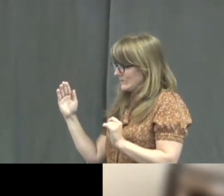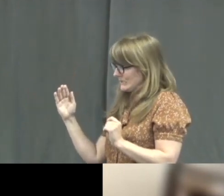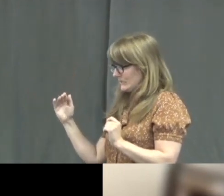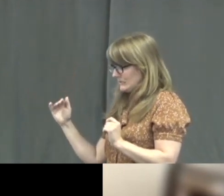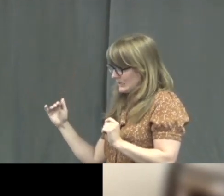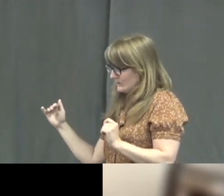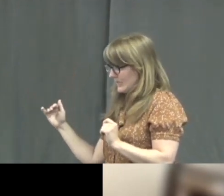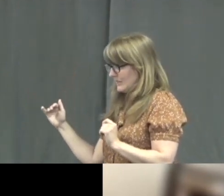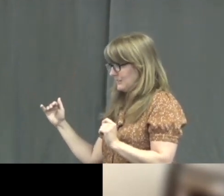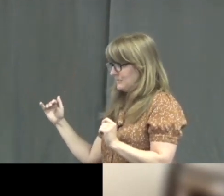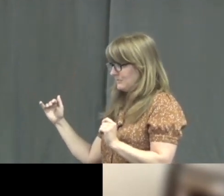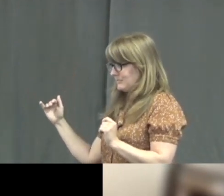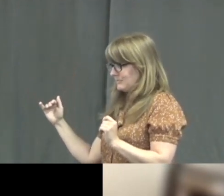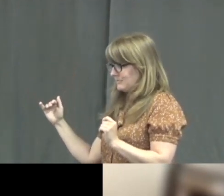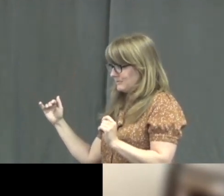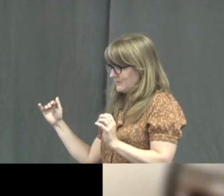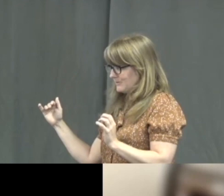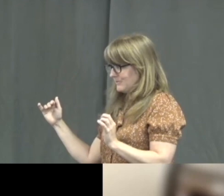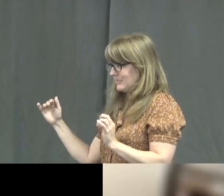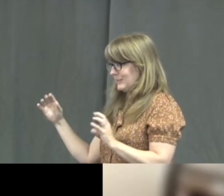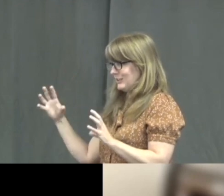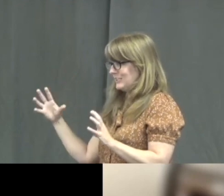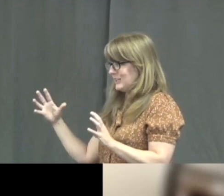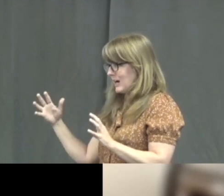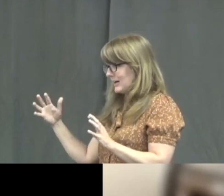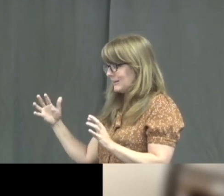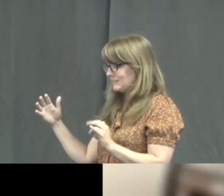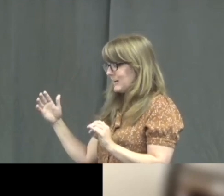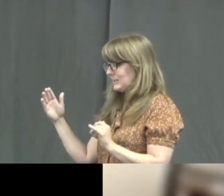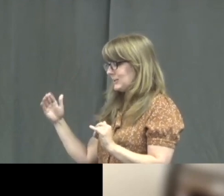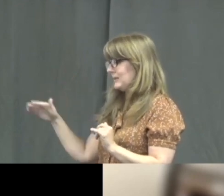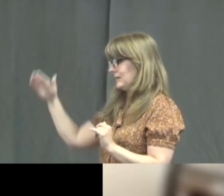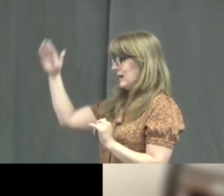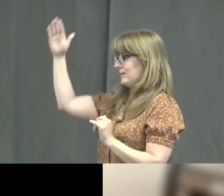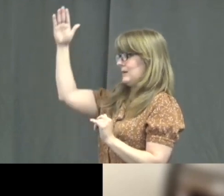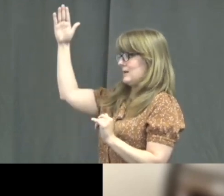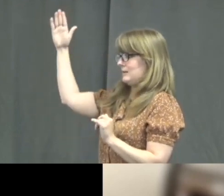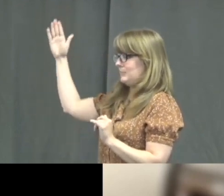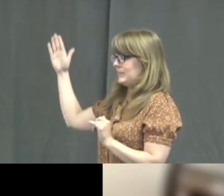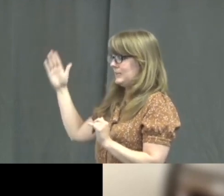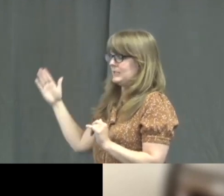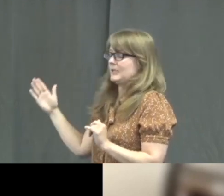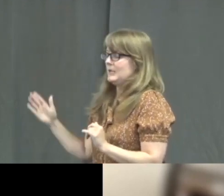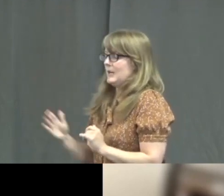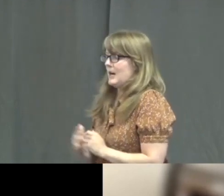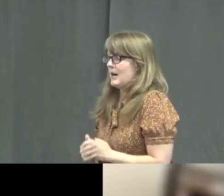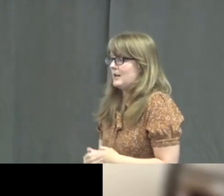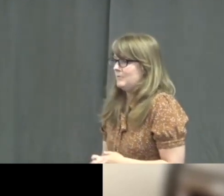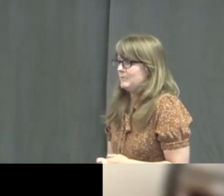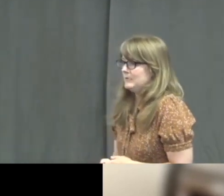like settle down and like not as much, and then they have another peak.